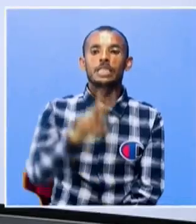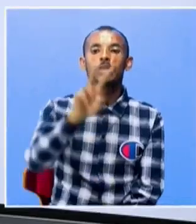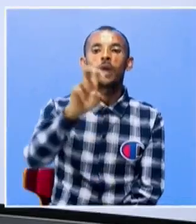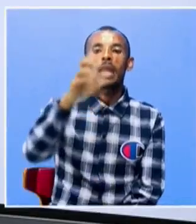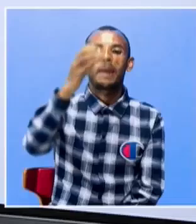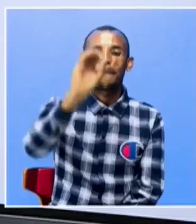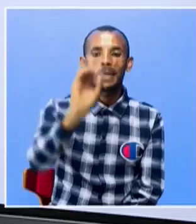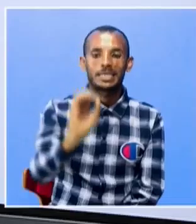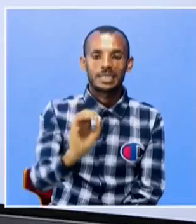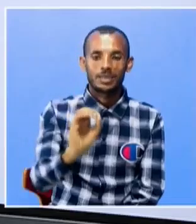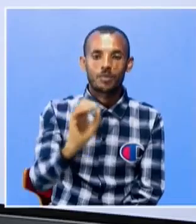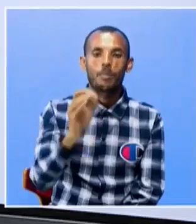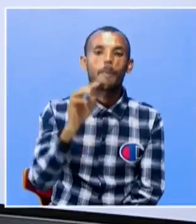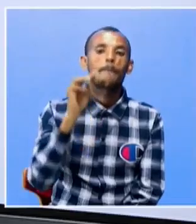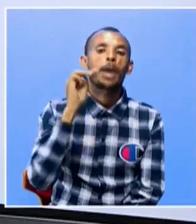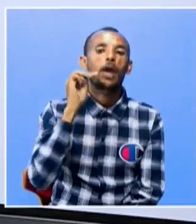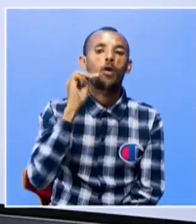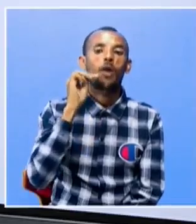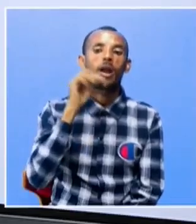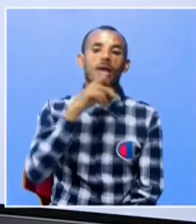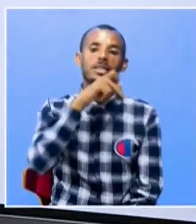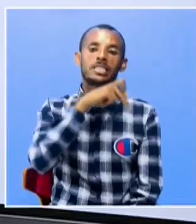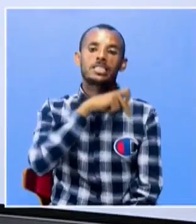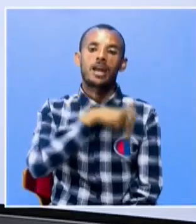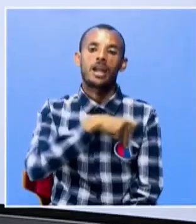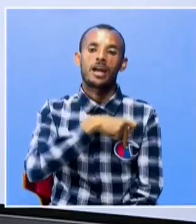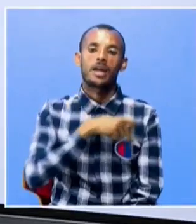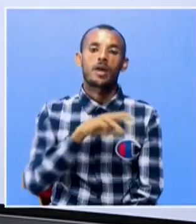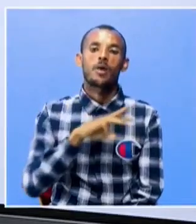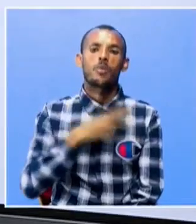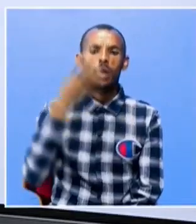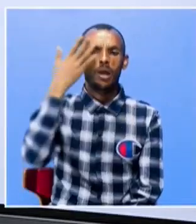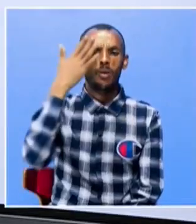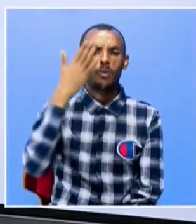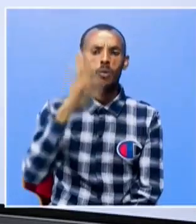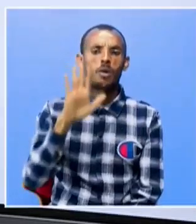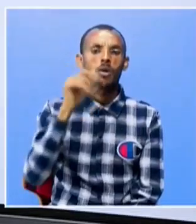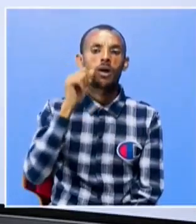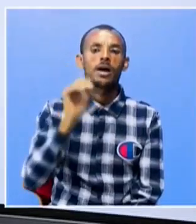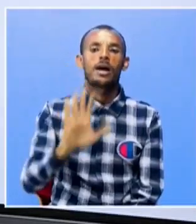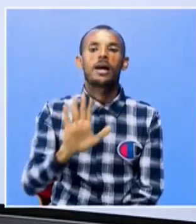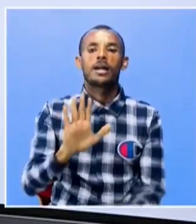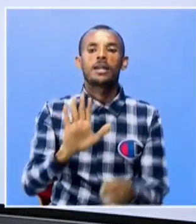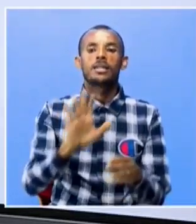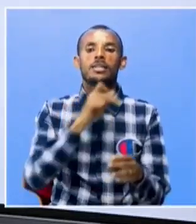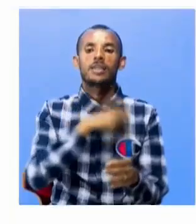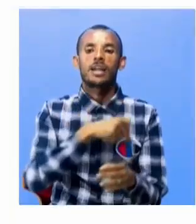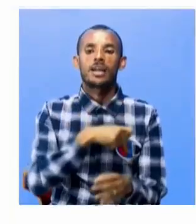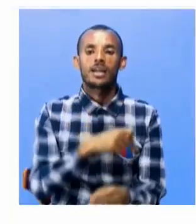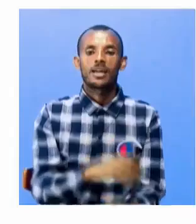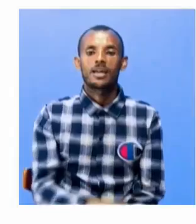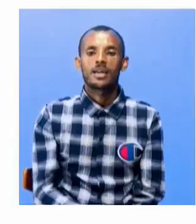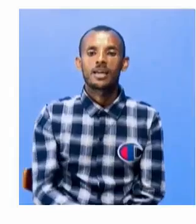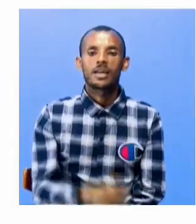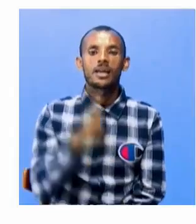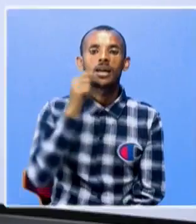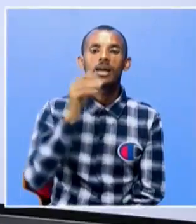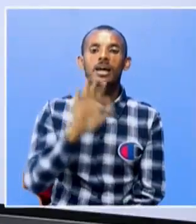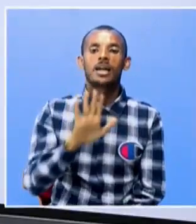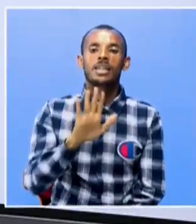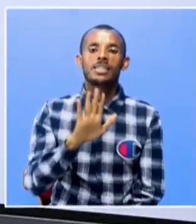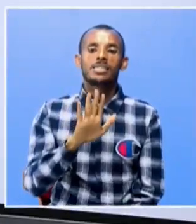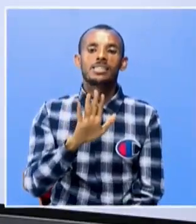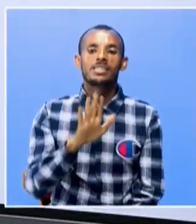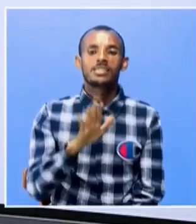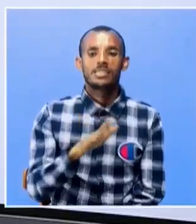20% of Meron's salary. We don't know her salary. So, let's assume her salary is